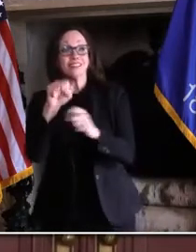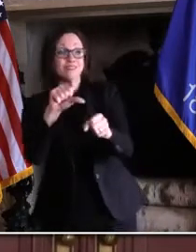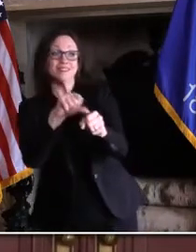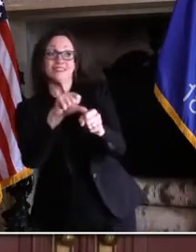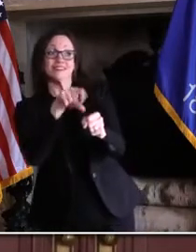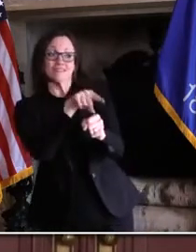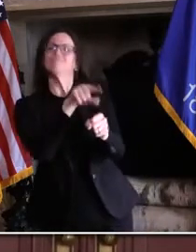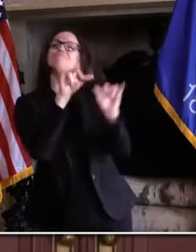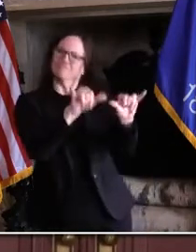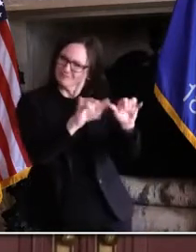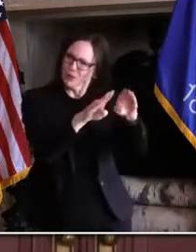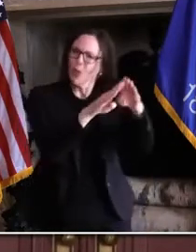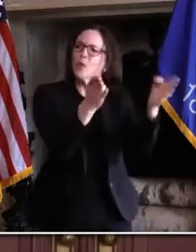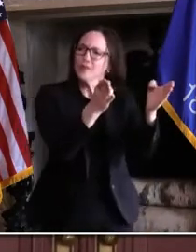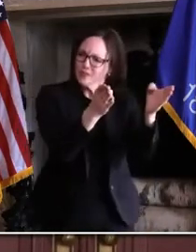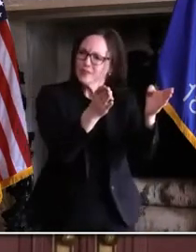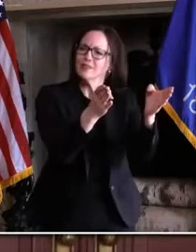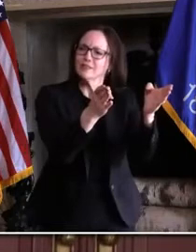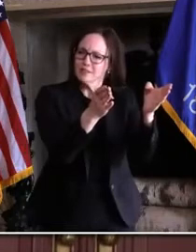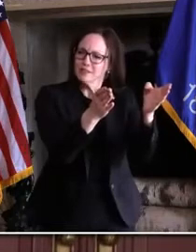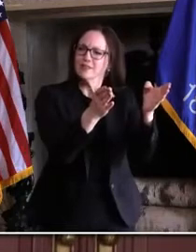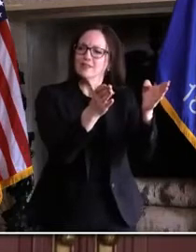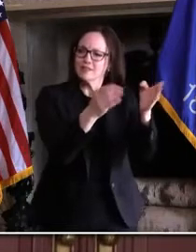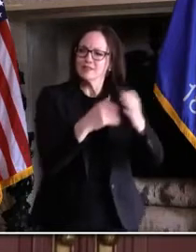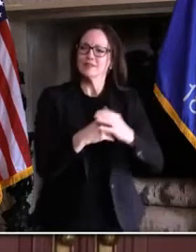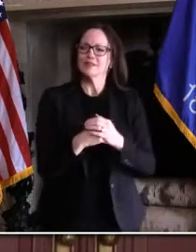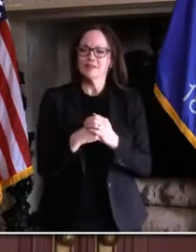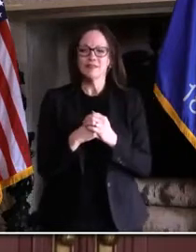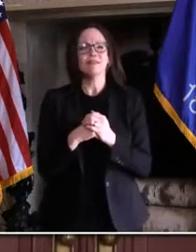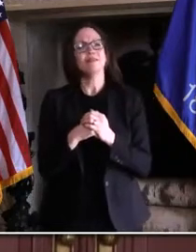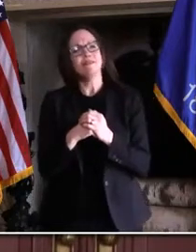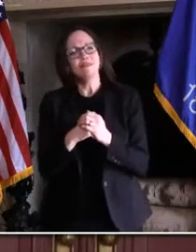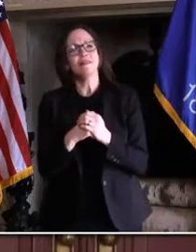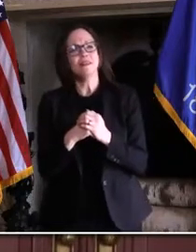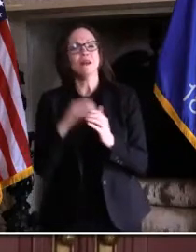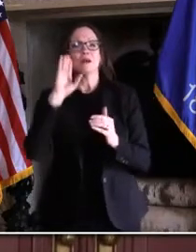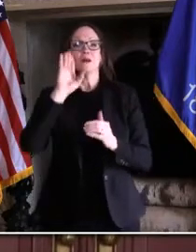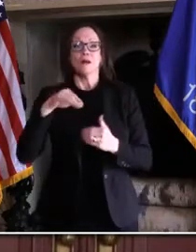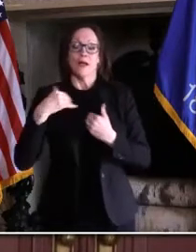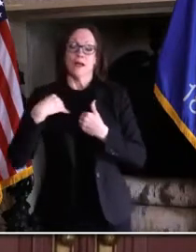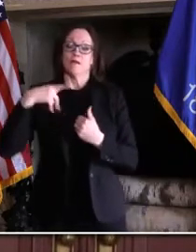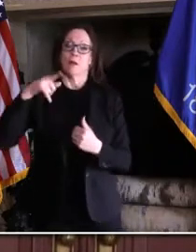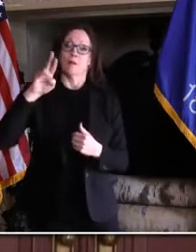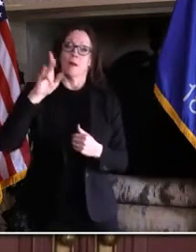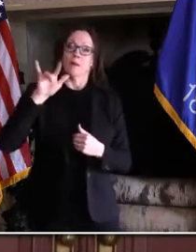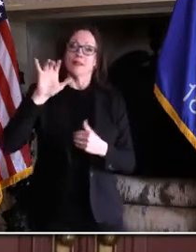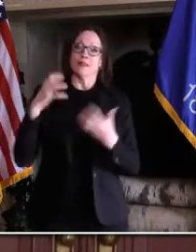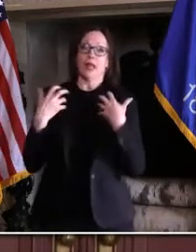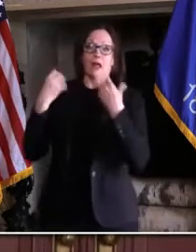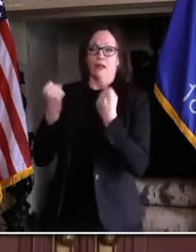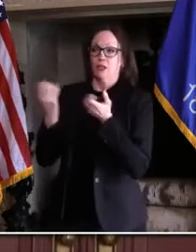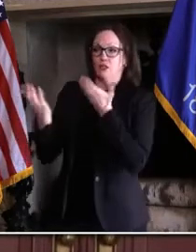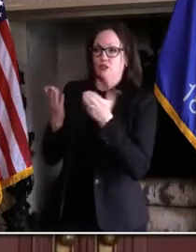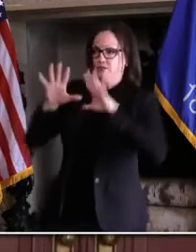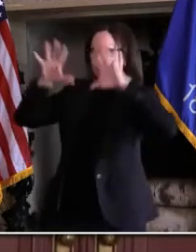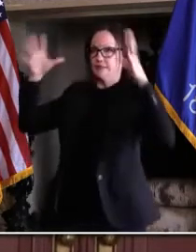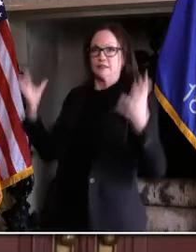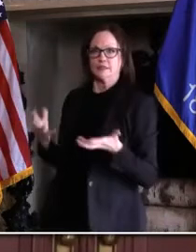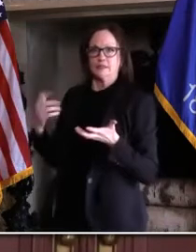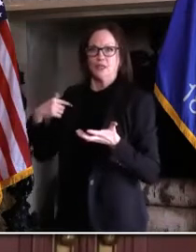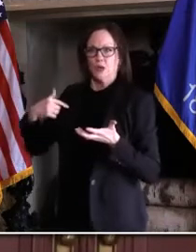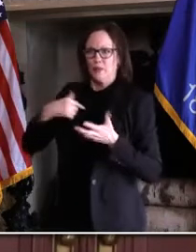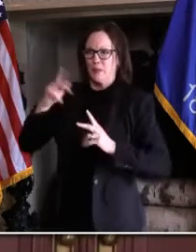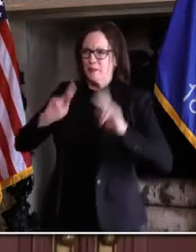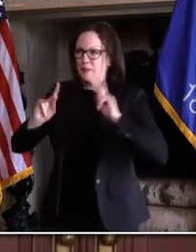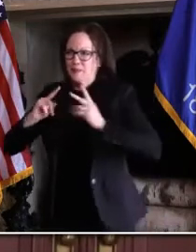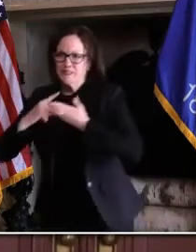health experts, local governments, stakeholders, business leaders, to determine how we can best keep folks safe